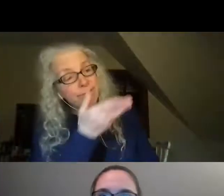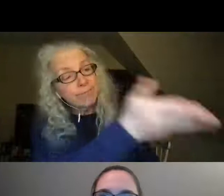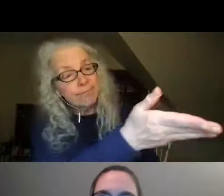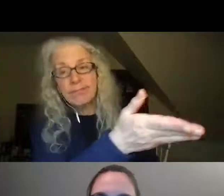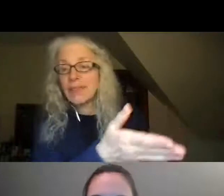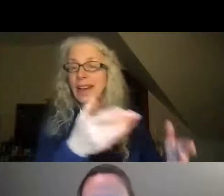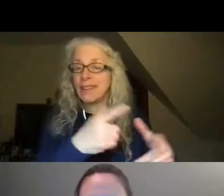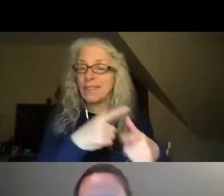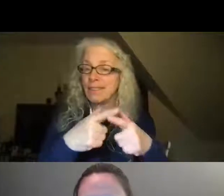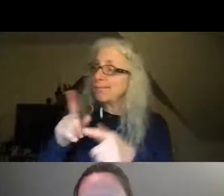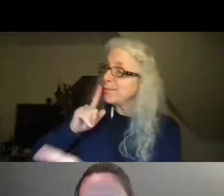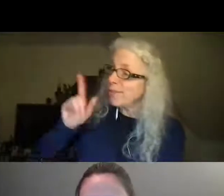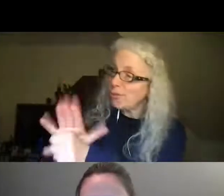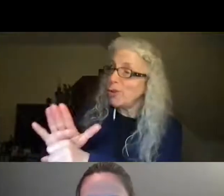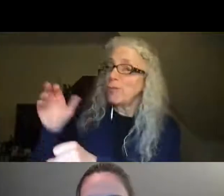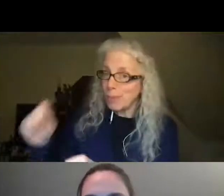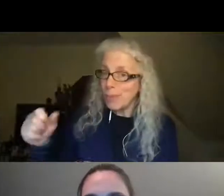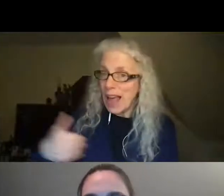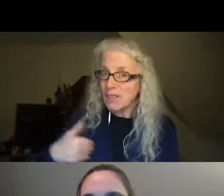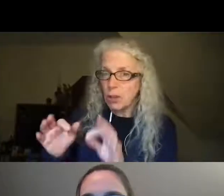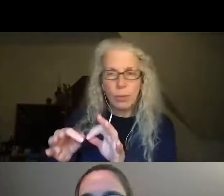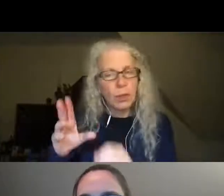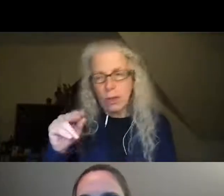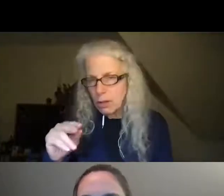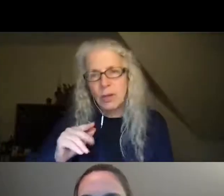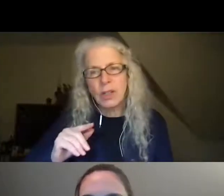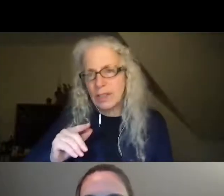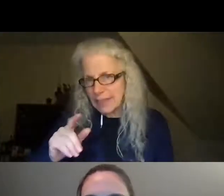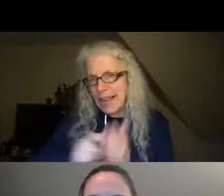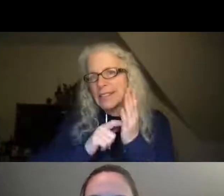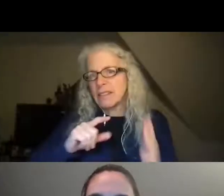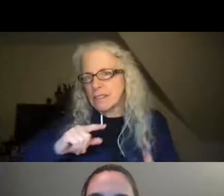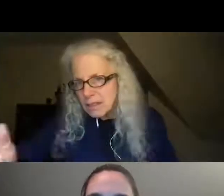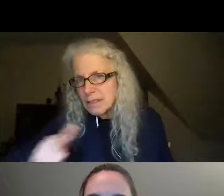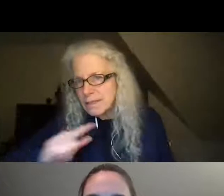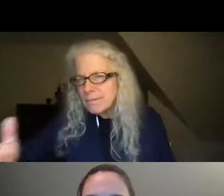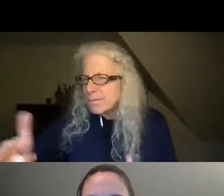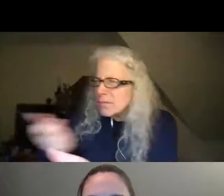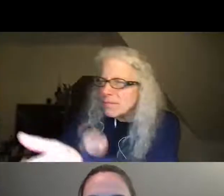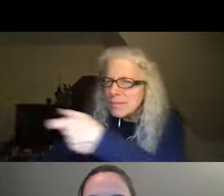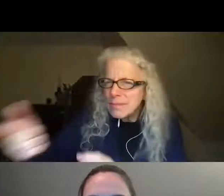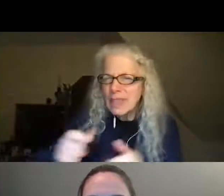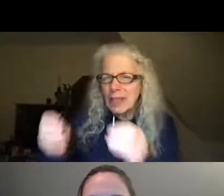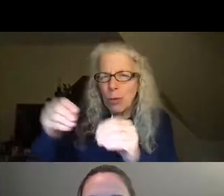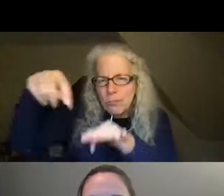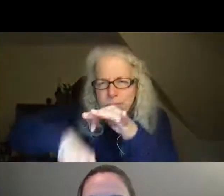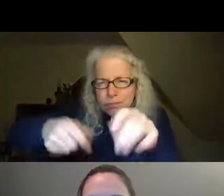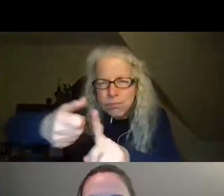it. There's a lot of back and forth with most requesters about details to the request,